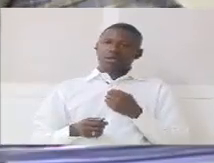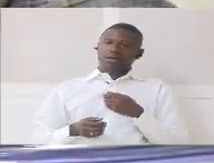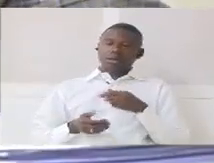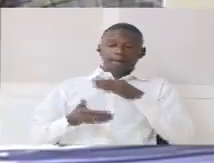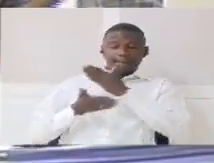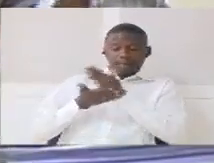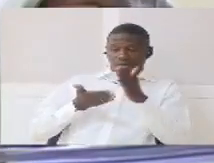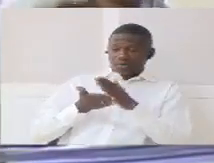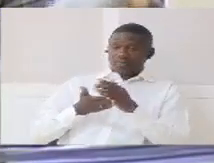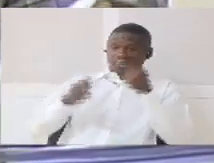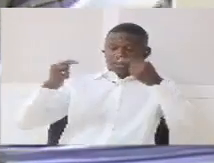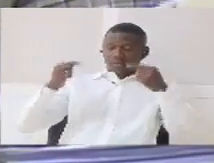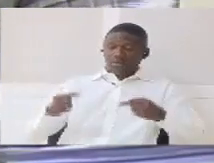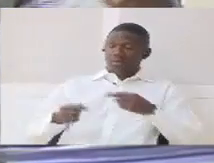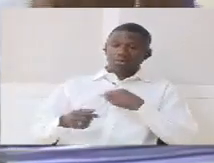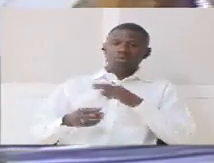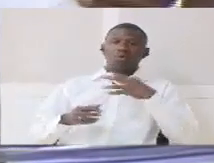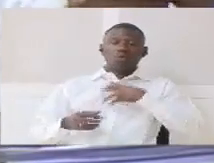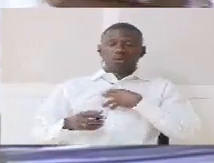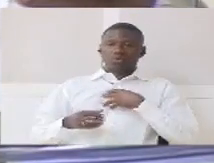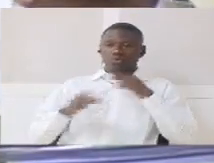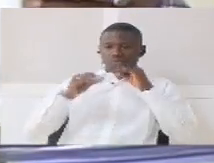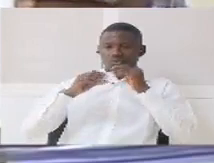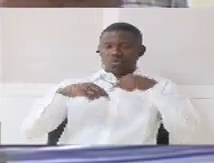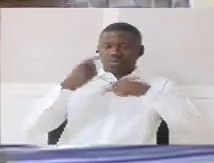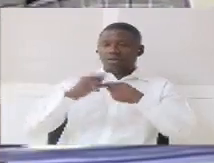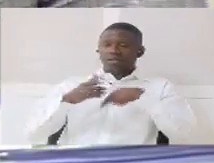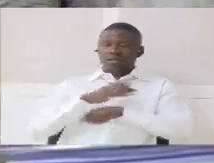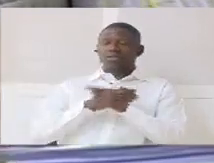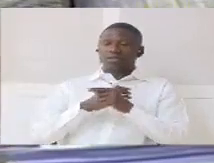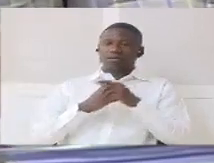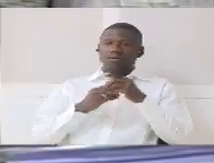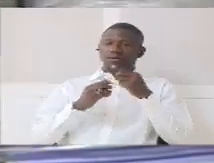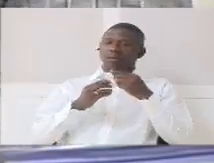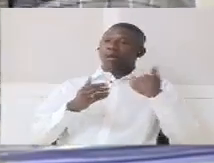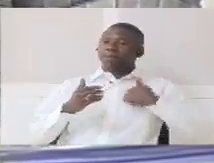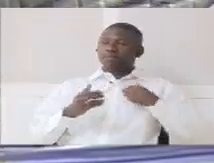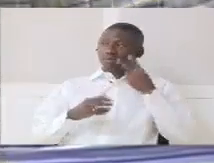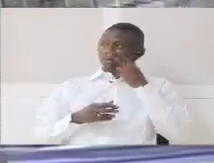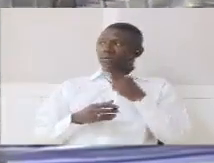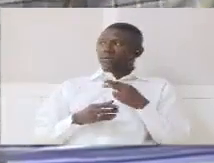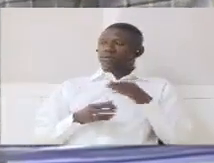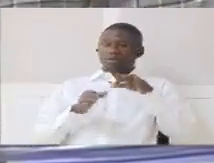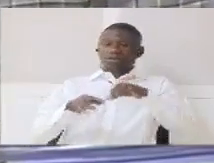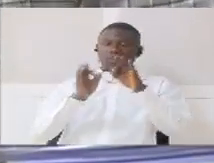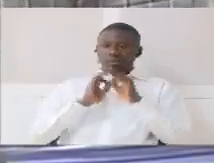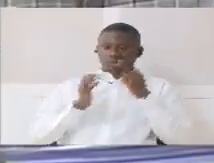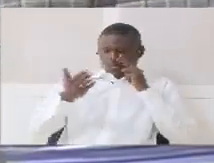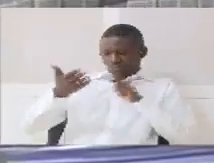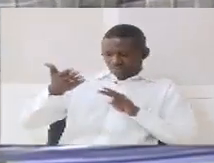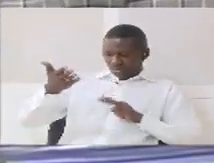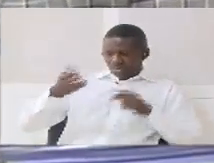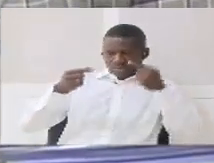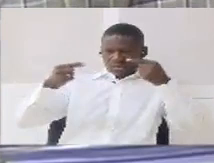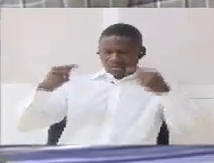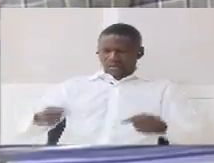be dealt with in public. So I would ask for the statement to be admitted. Take a look at the statement and you confirm that